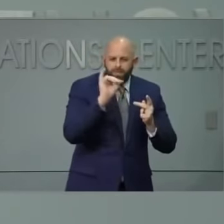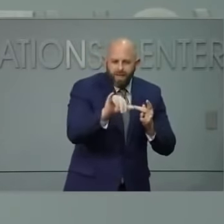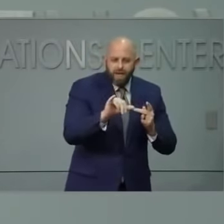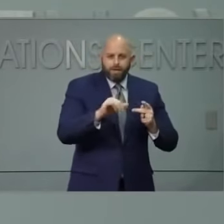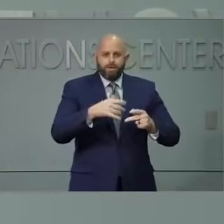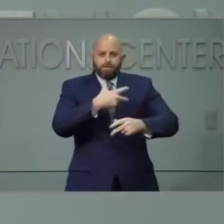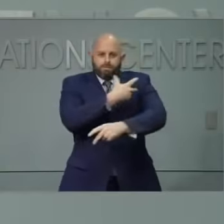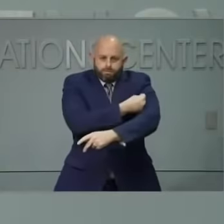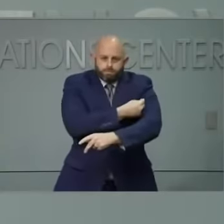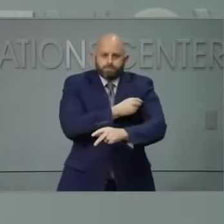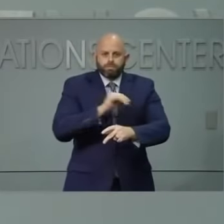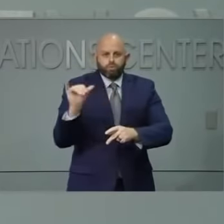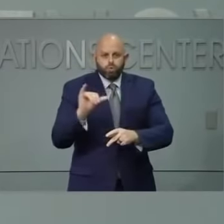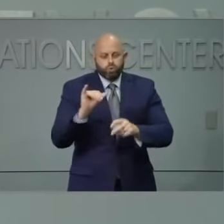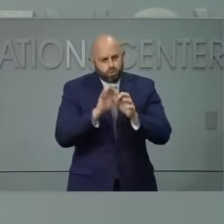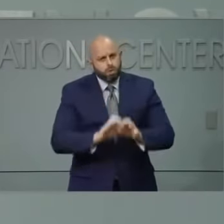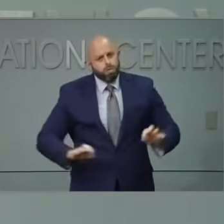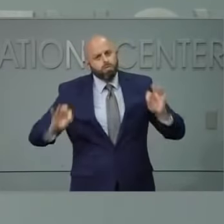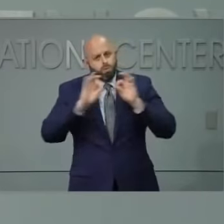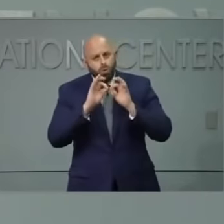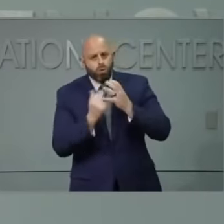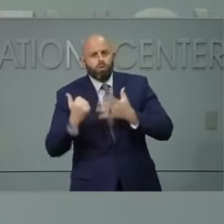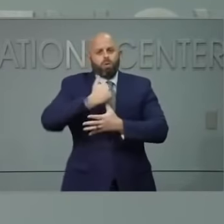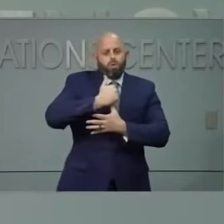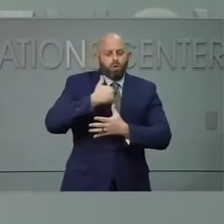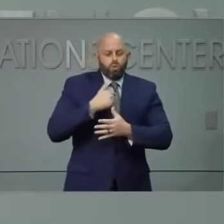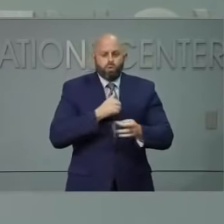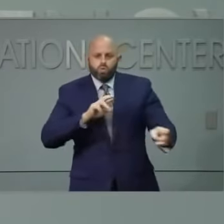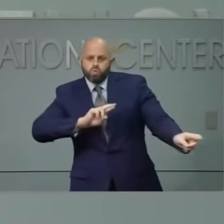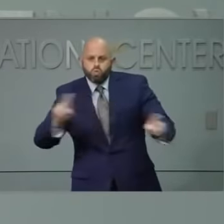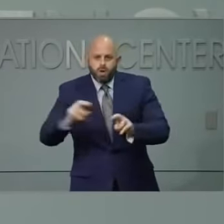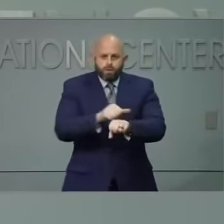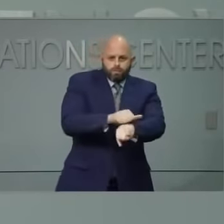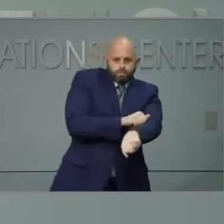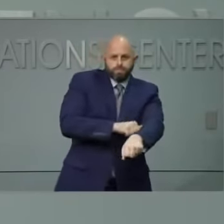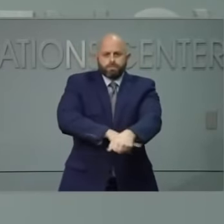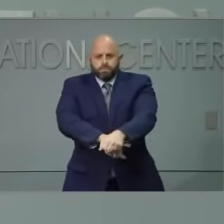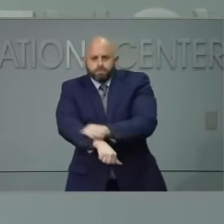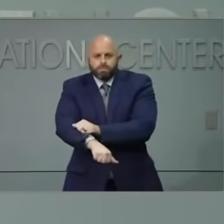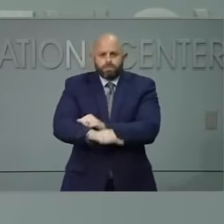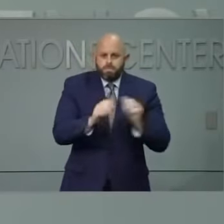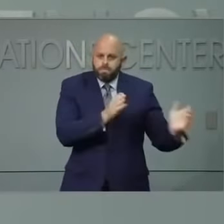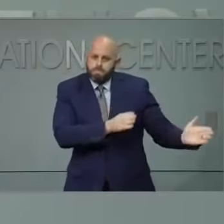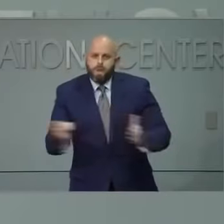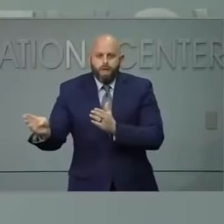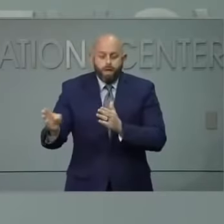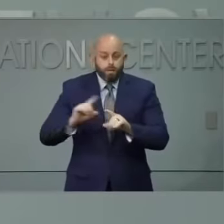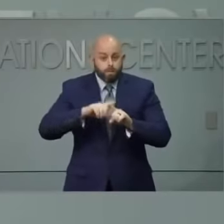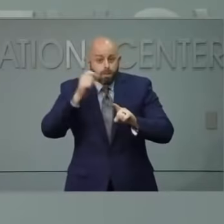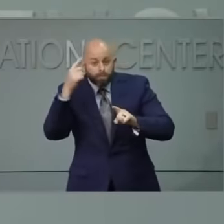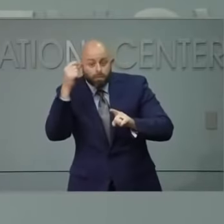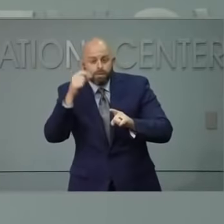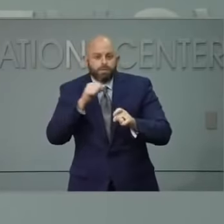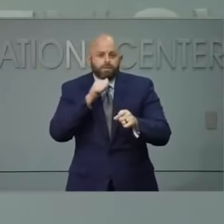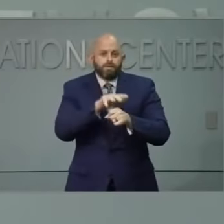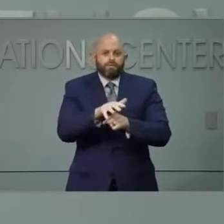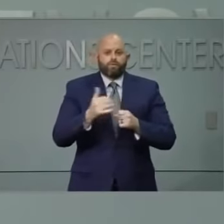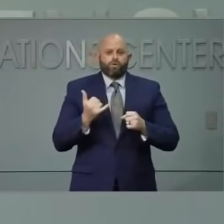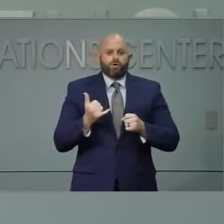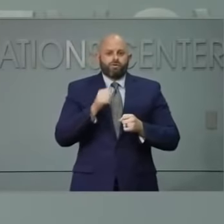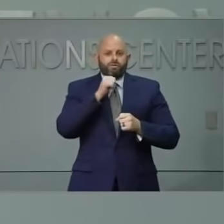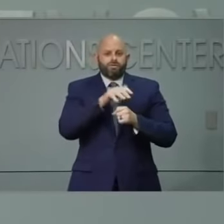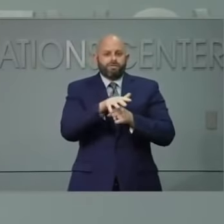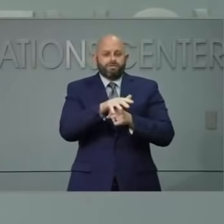vaccinations themselves. So we are getting ready and planning, but the supplies are limited at first. And so we are going to work